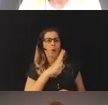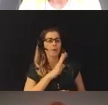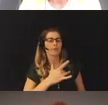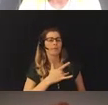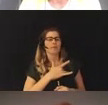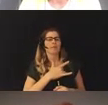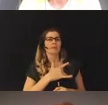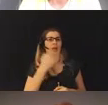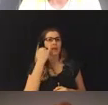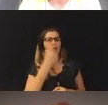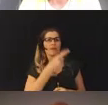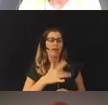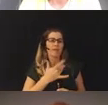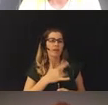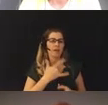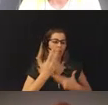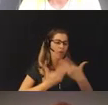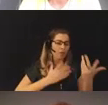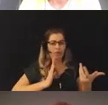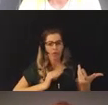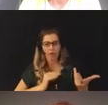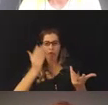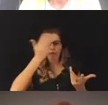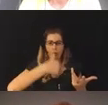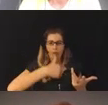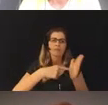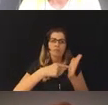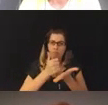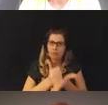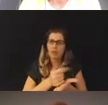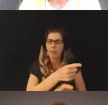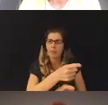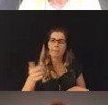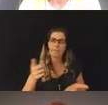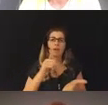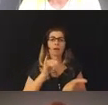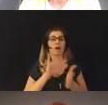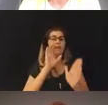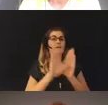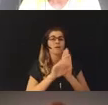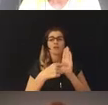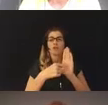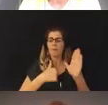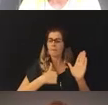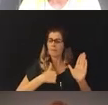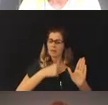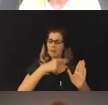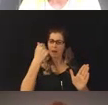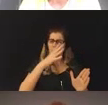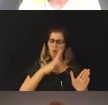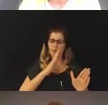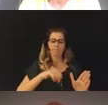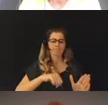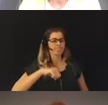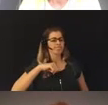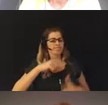feel silenced or overlooked by a world that does not empower or appreciate them. My portrait exudes confidence and peace within myself as a Black woman who has